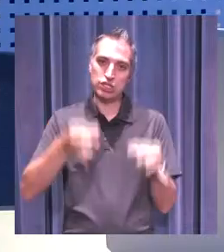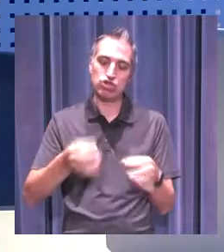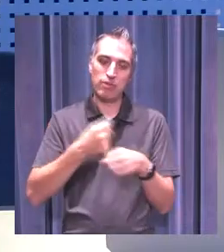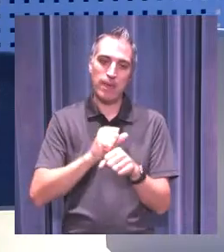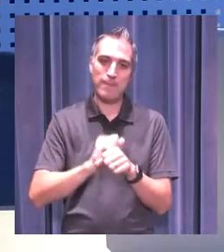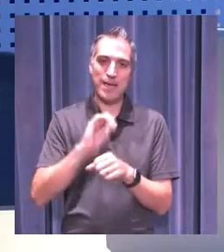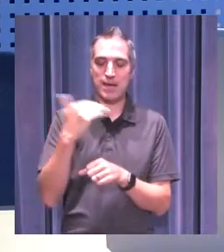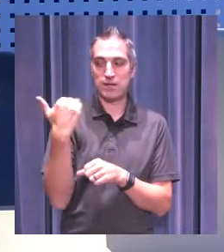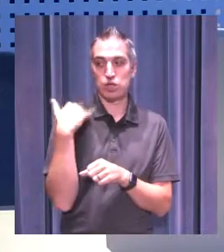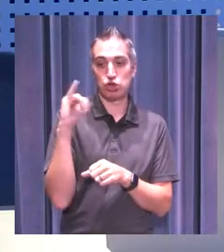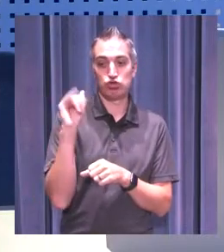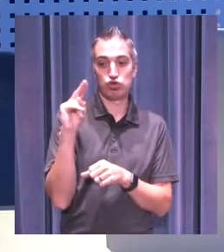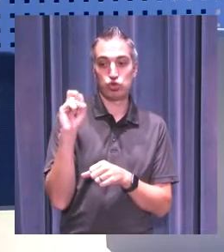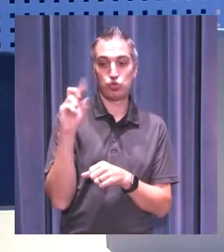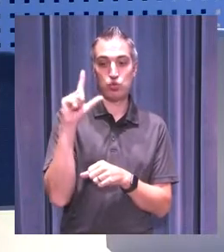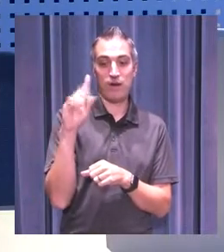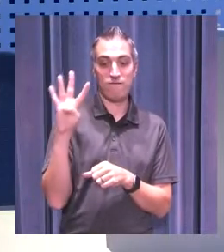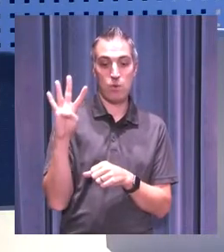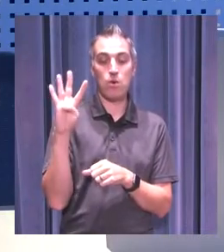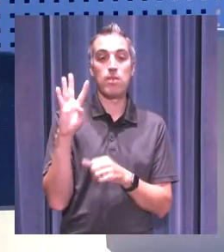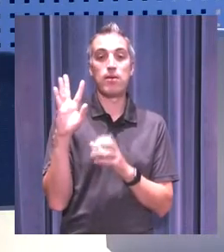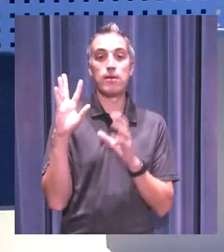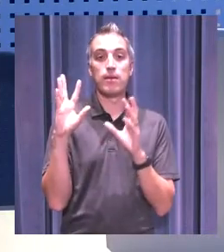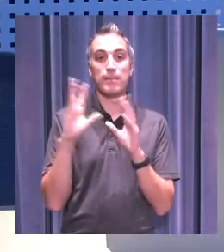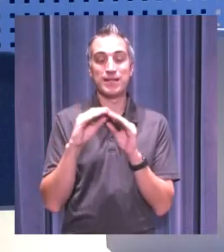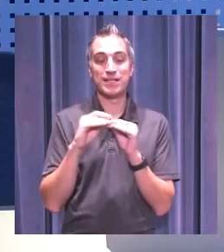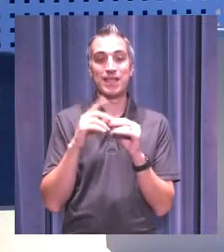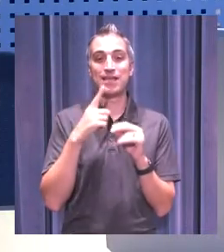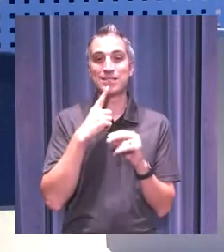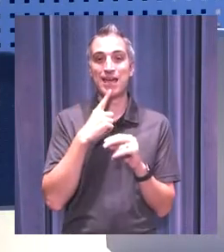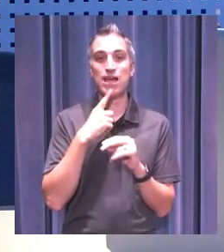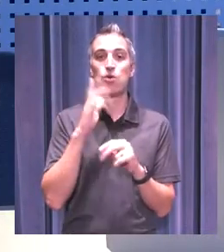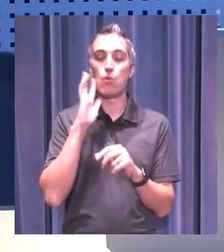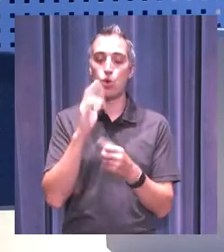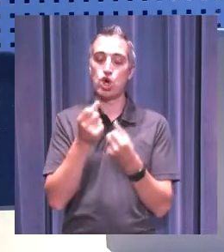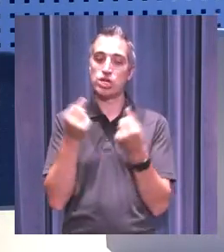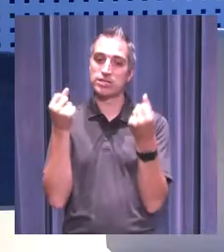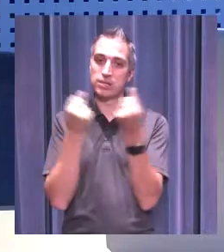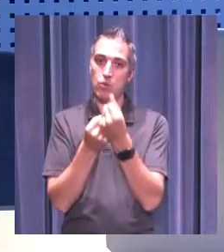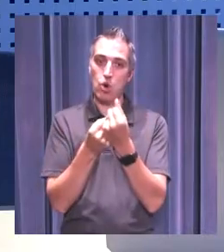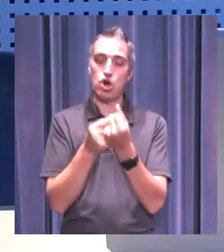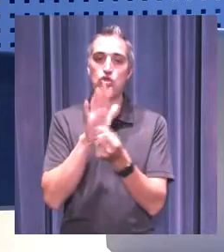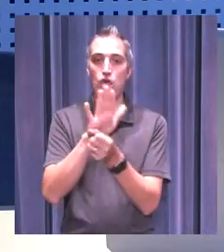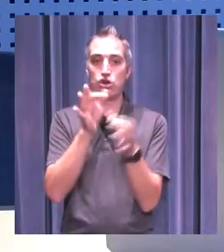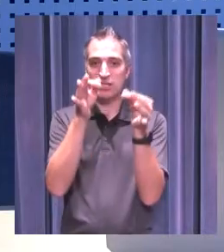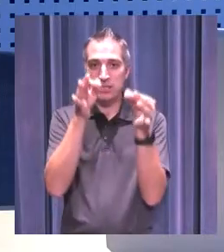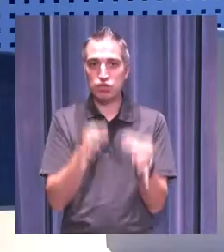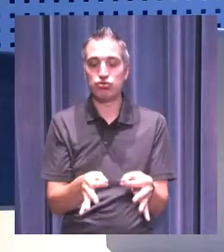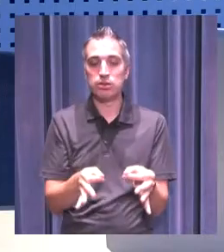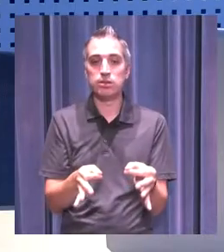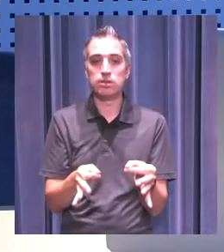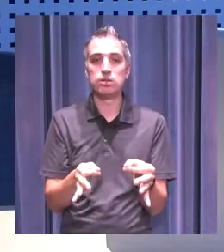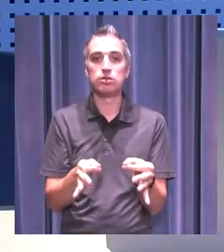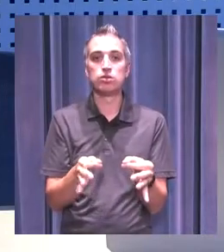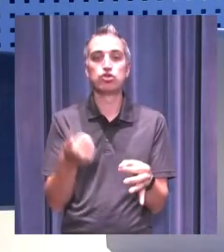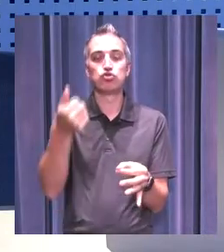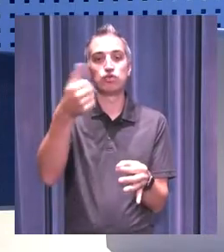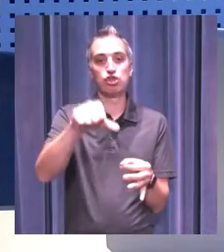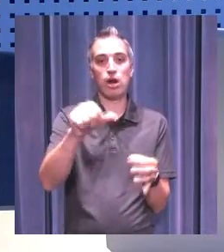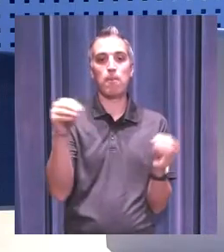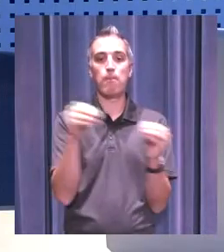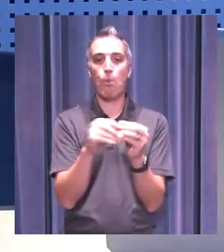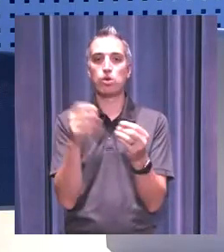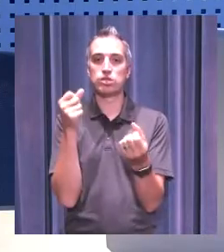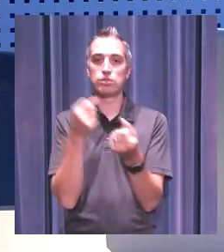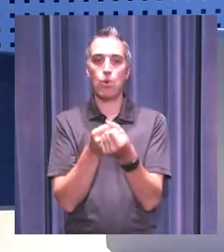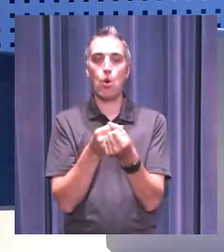June 24th meeting, where they chose to remain stalwarthy in their decision to reject further support